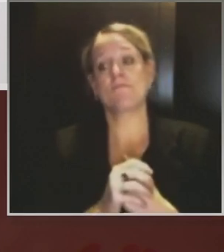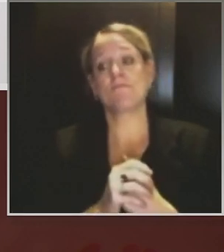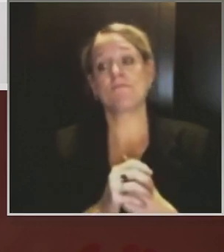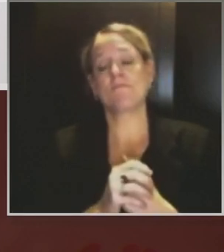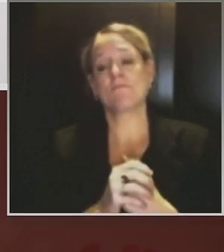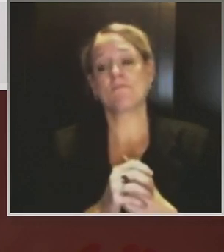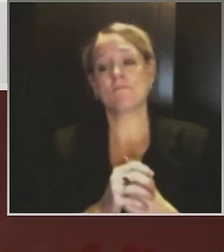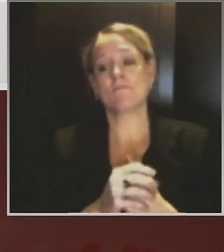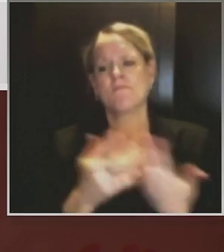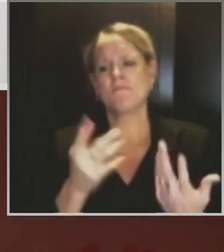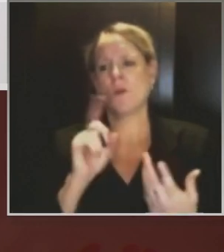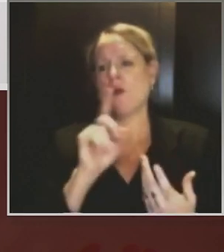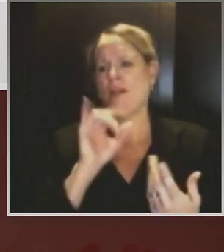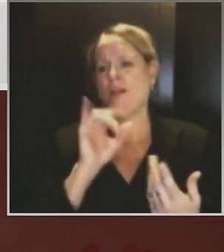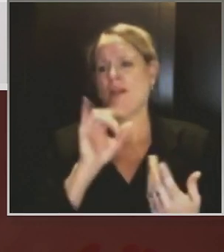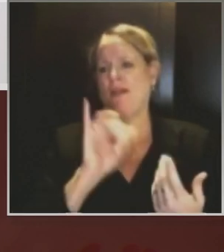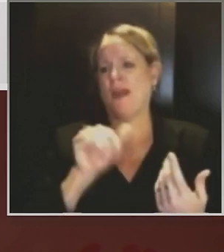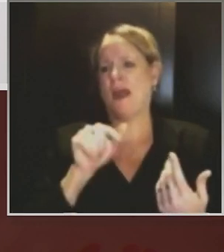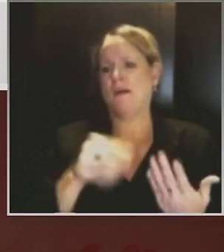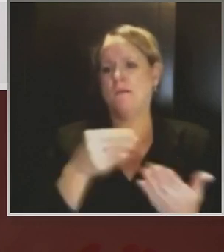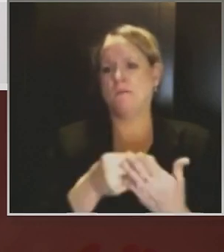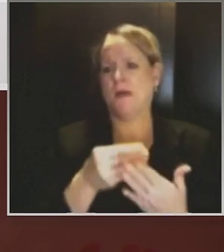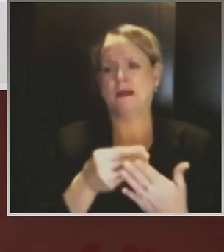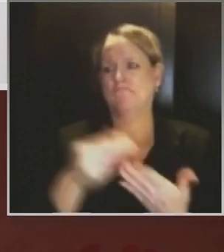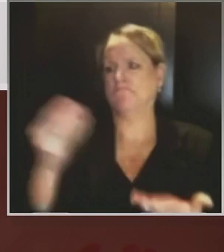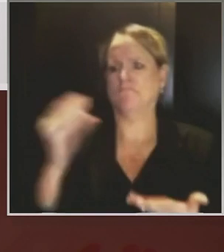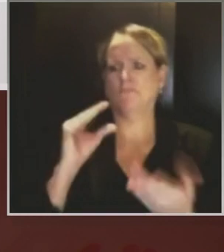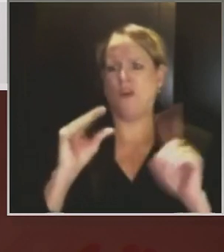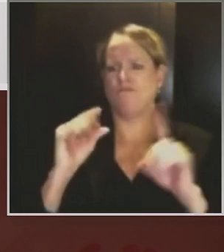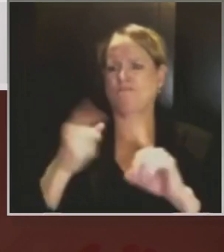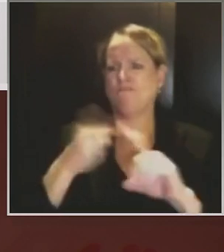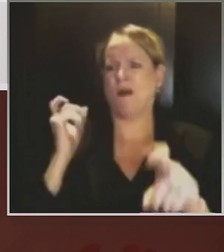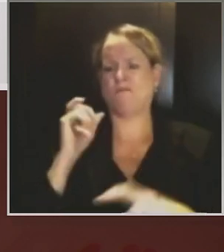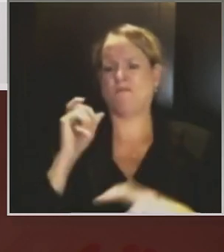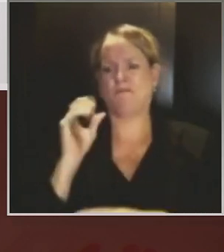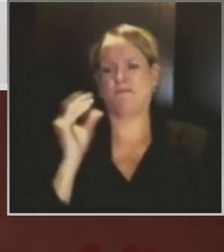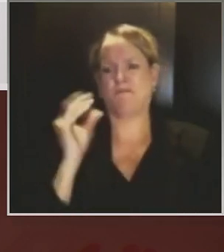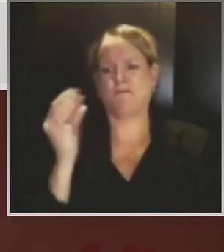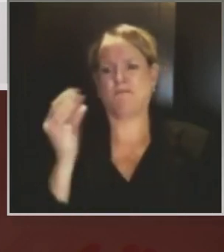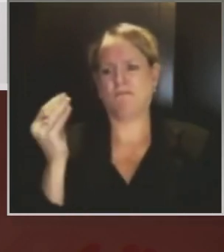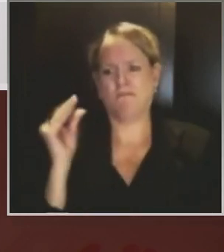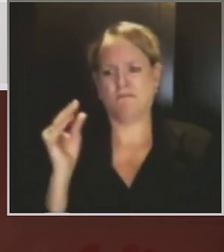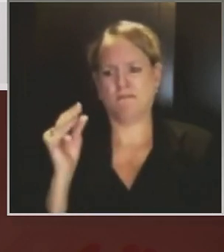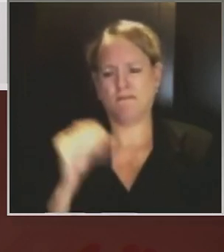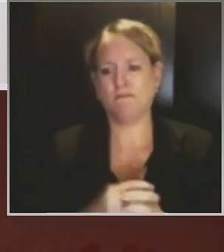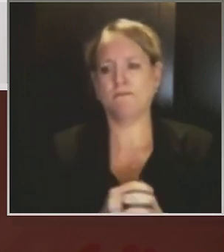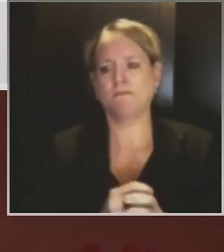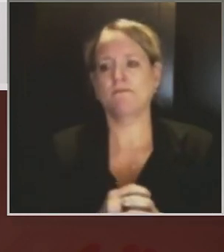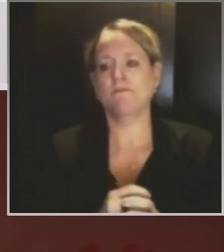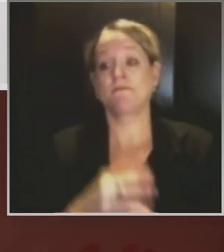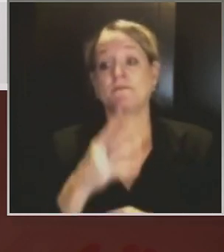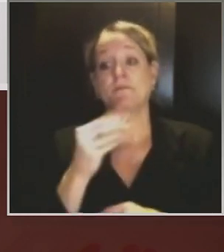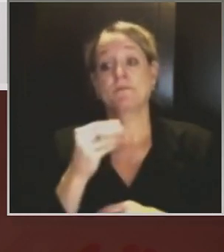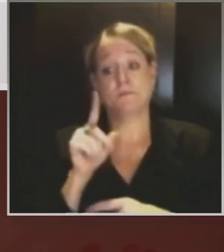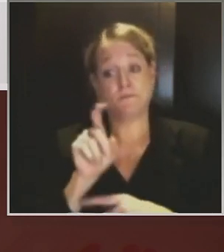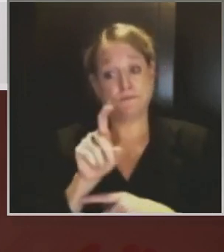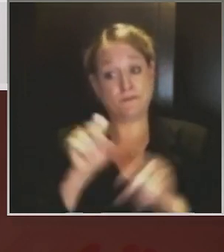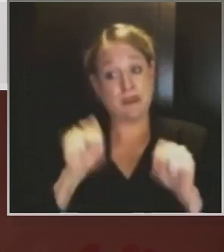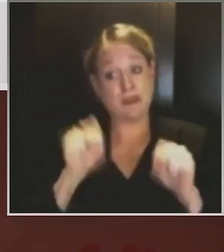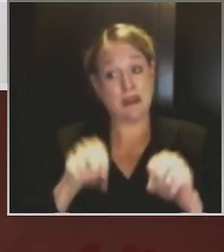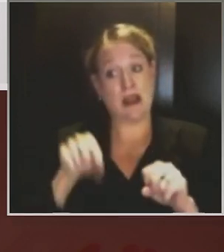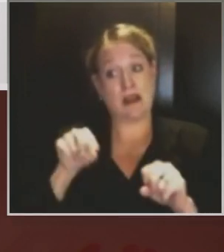months if the virus concerns, stay where they're at? Yeah, the funding for that supplemental food comes through the